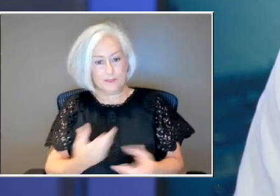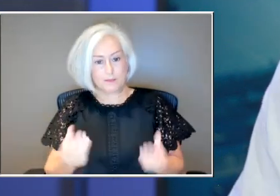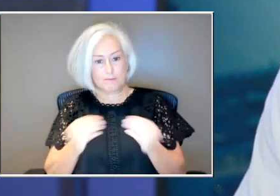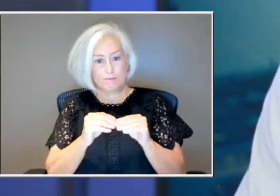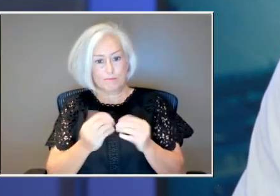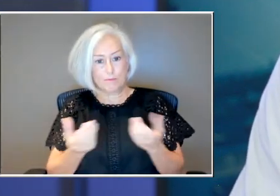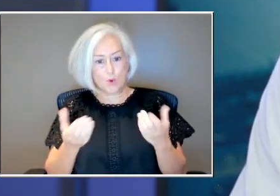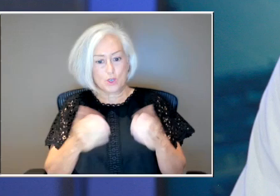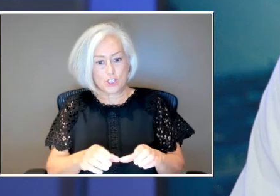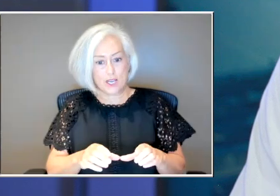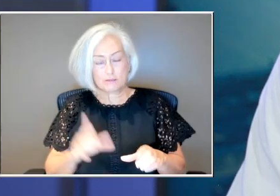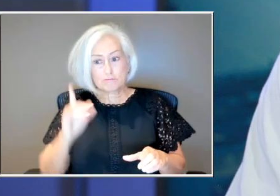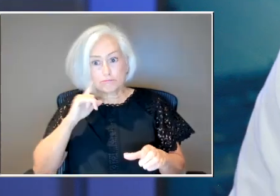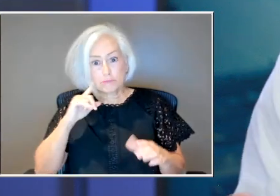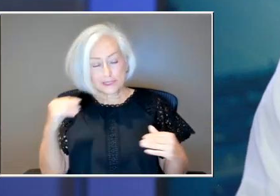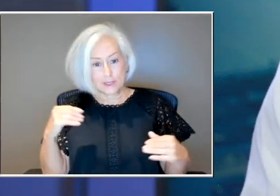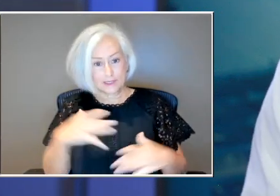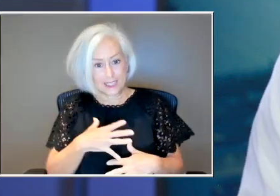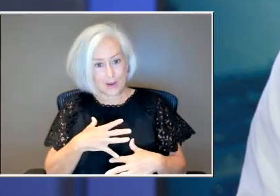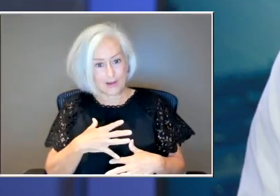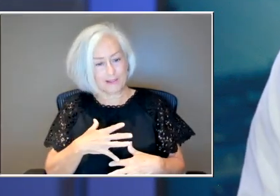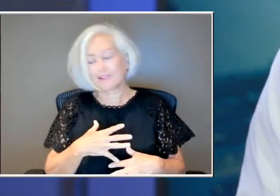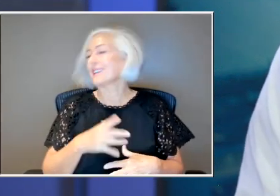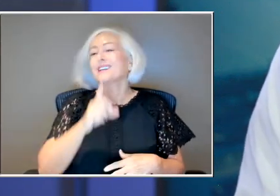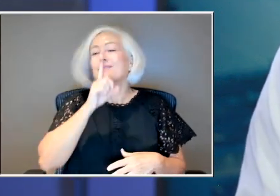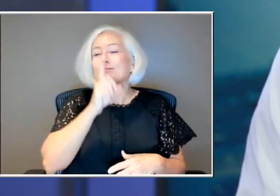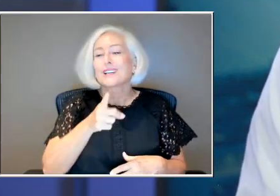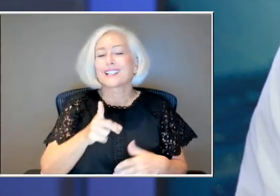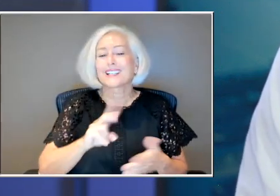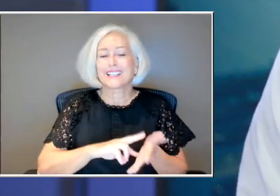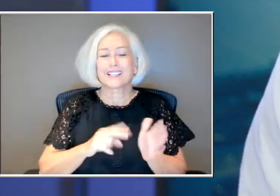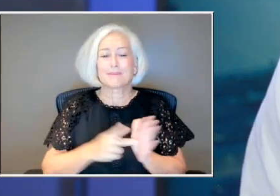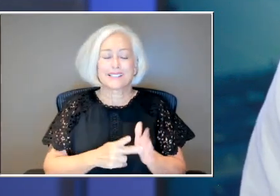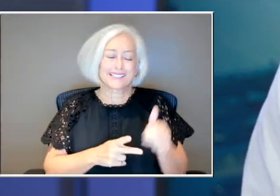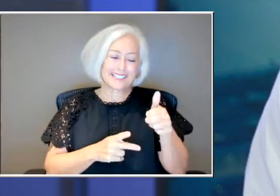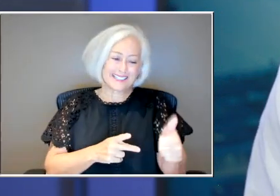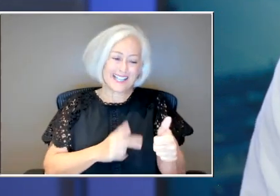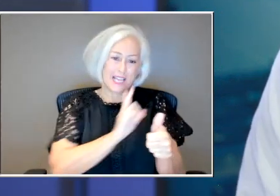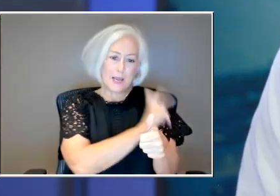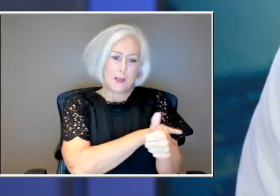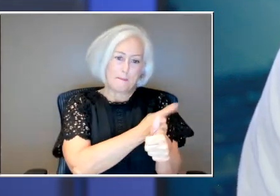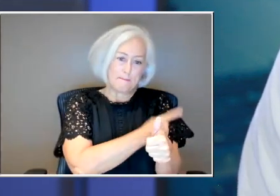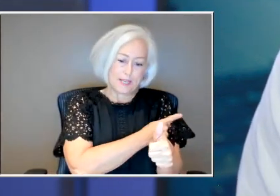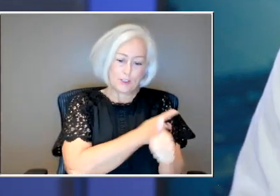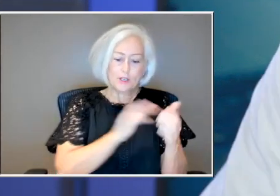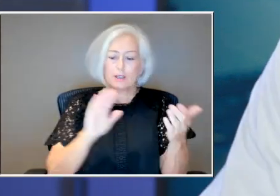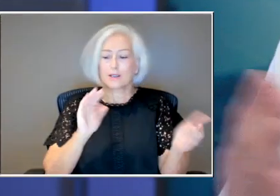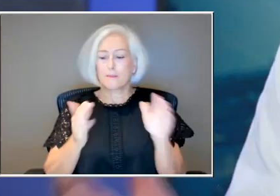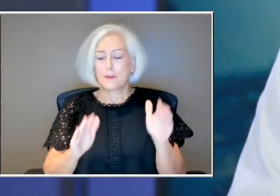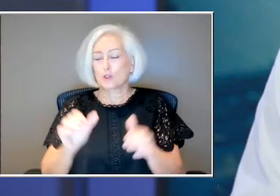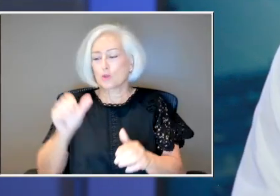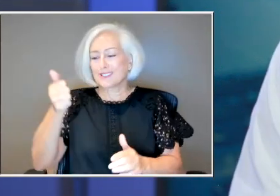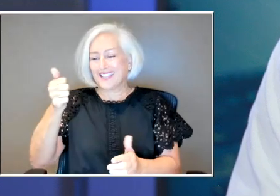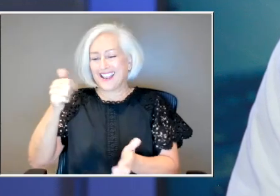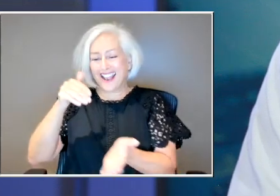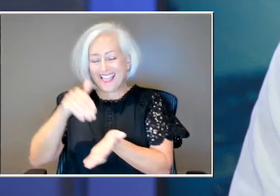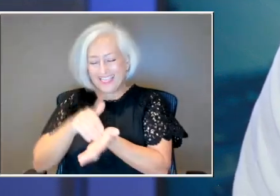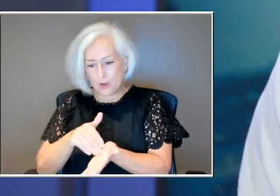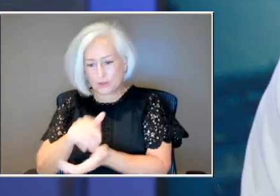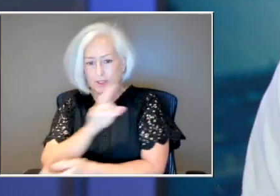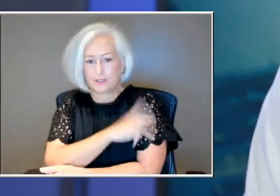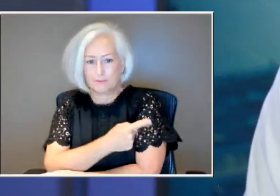to is about 10 more patients per every 10,000 women with endometriosis. So overall, that risk is not severely